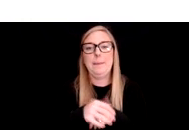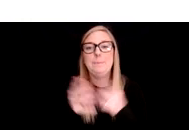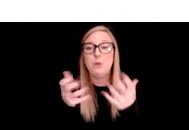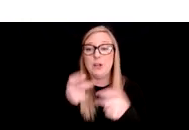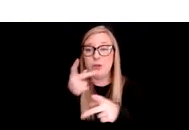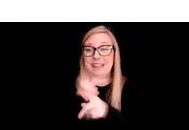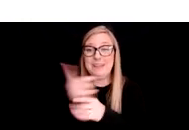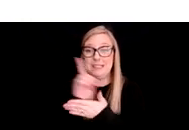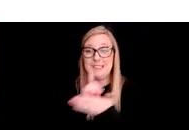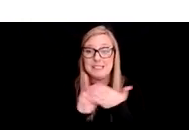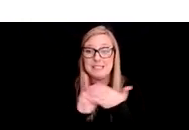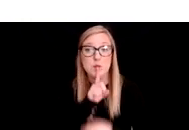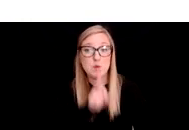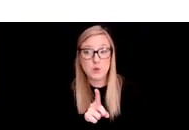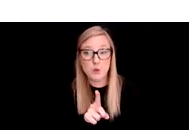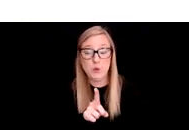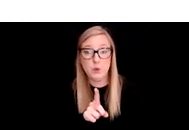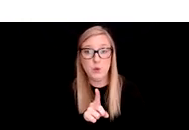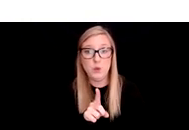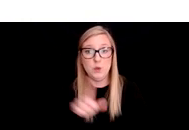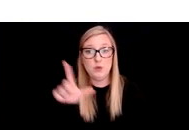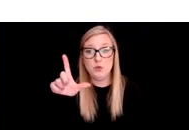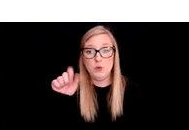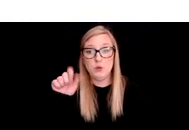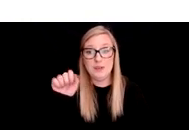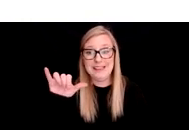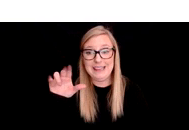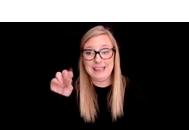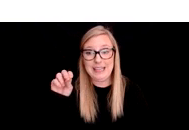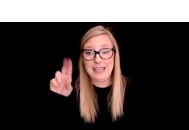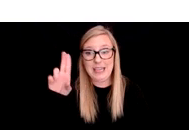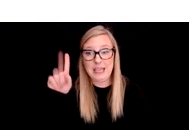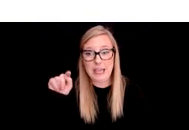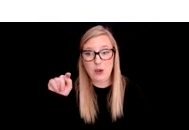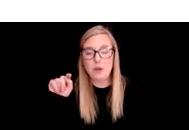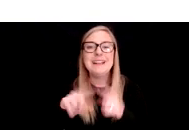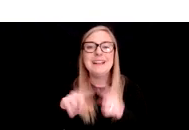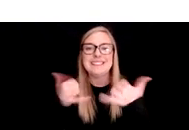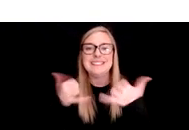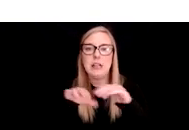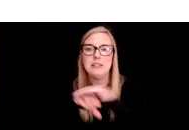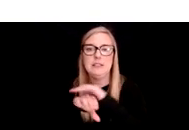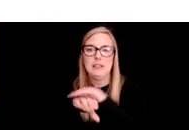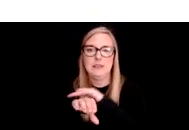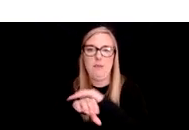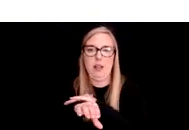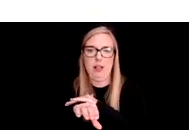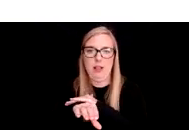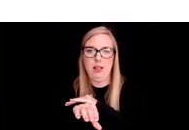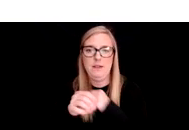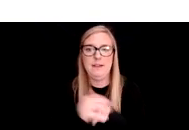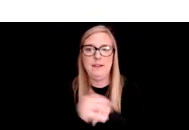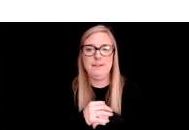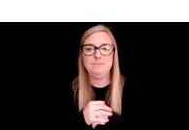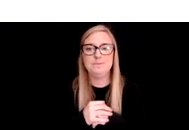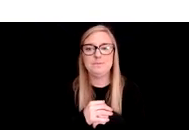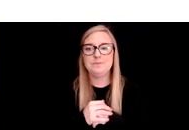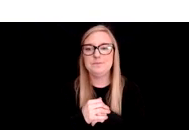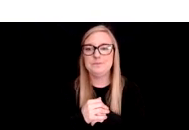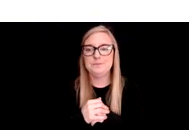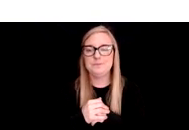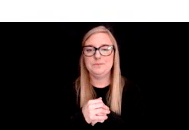design true to its original layout, but then works in an accessible way as well when we get into the